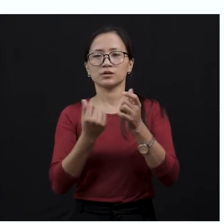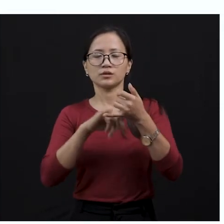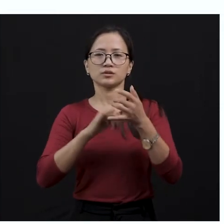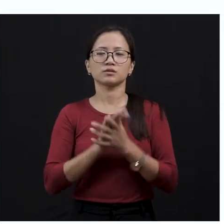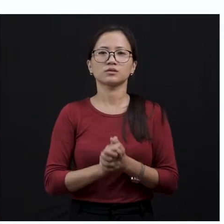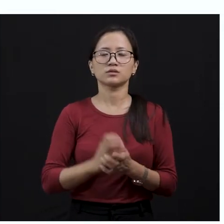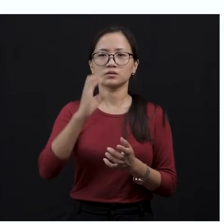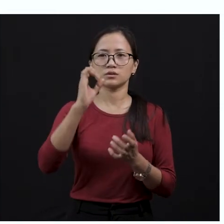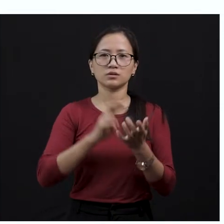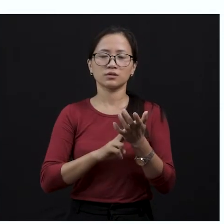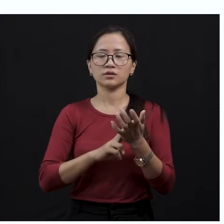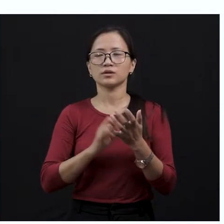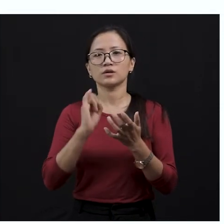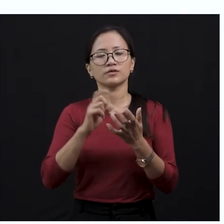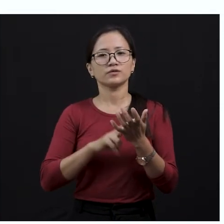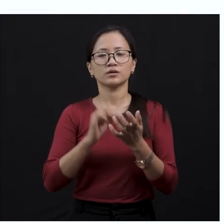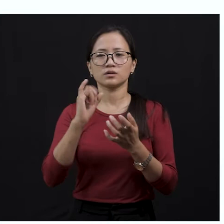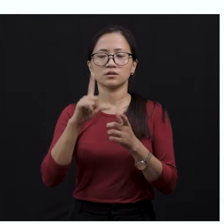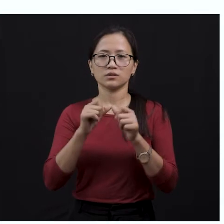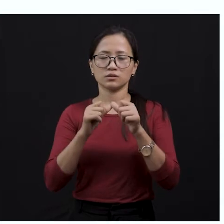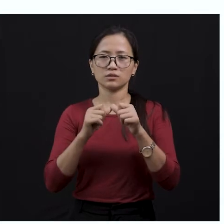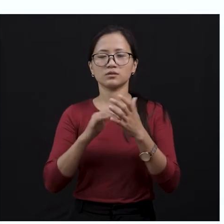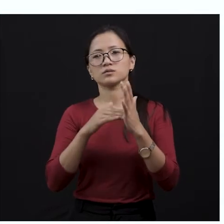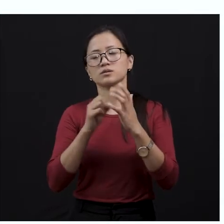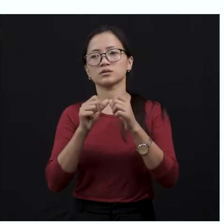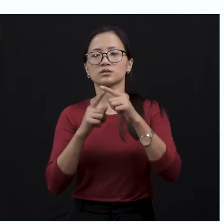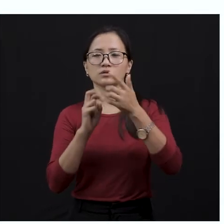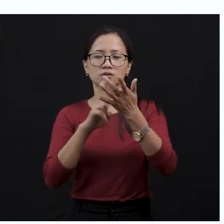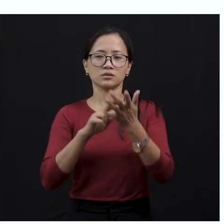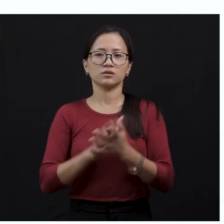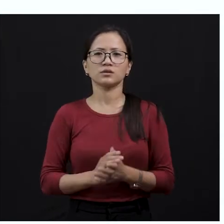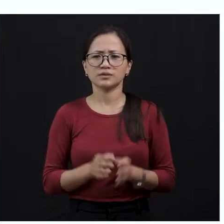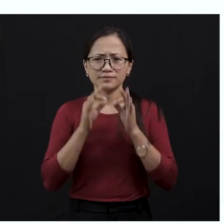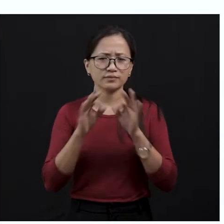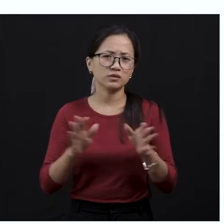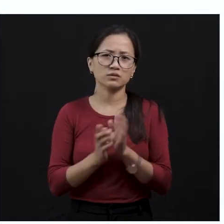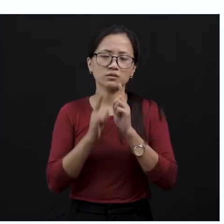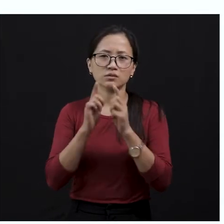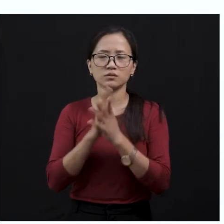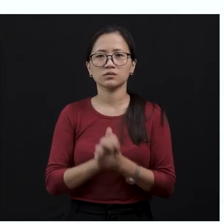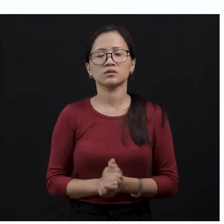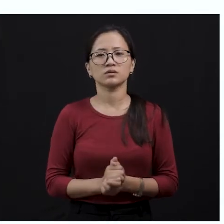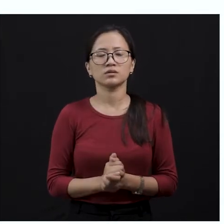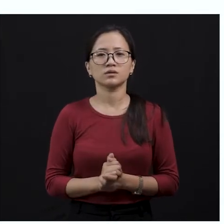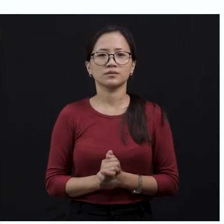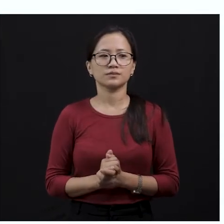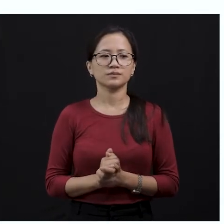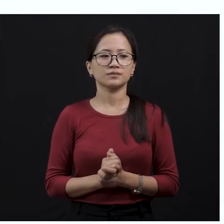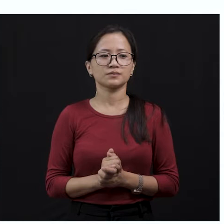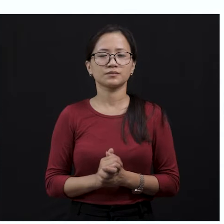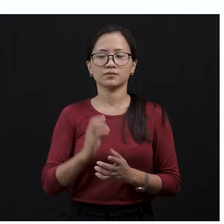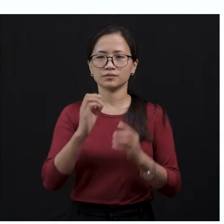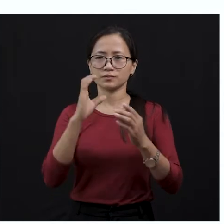remind you that right now we are going to specially talk about the Indus Valley civilization, okay? Because